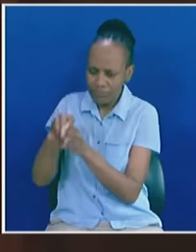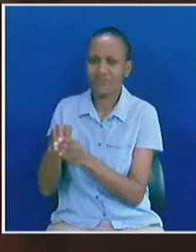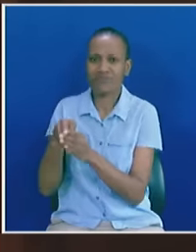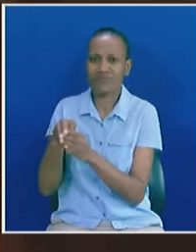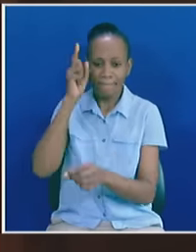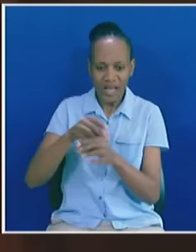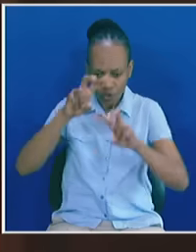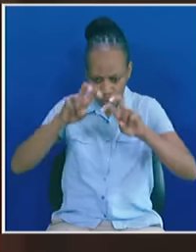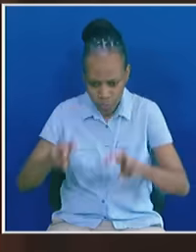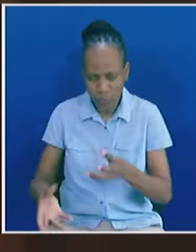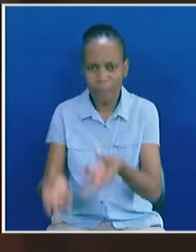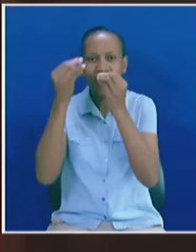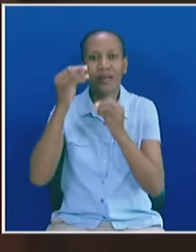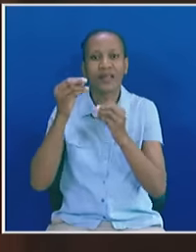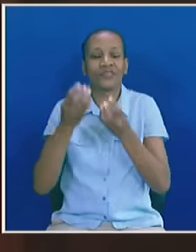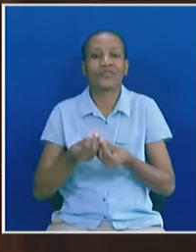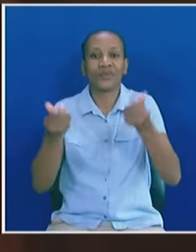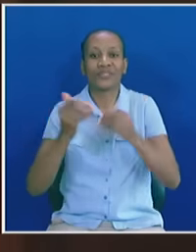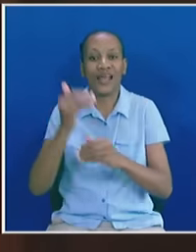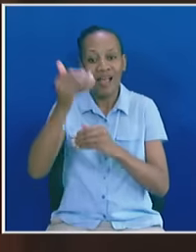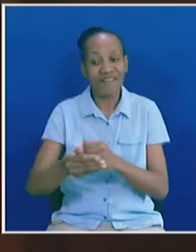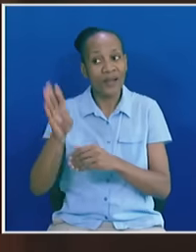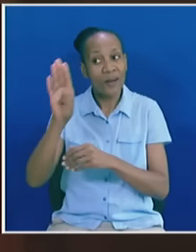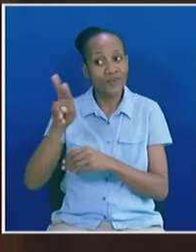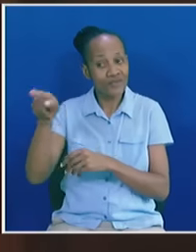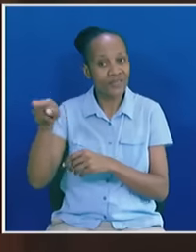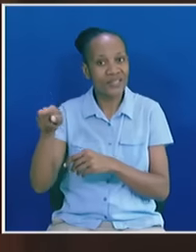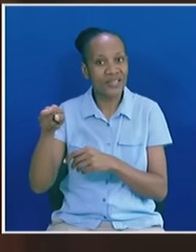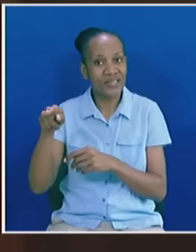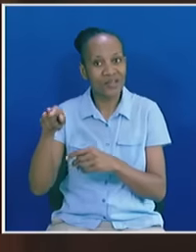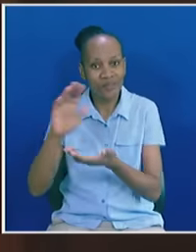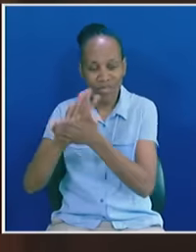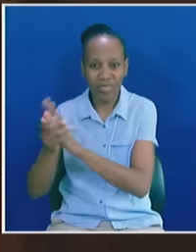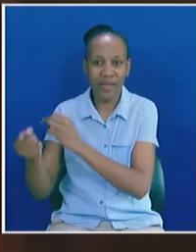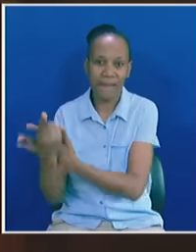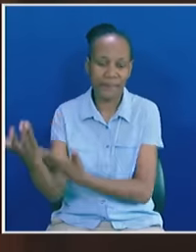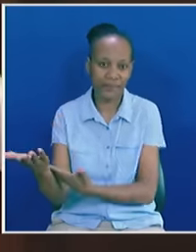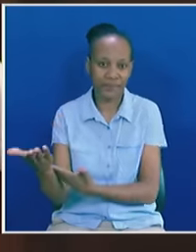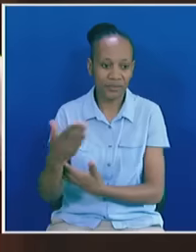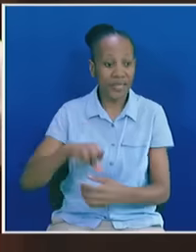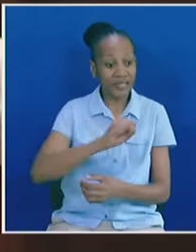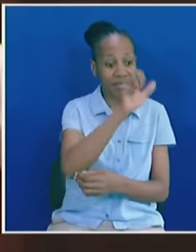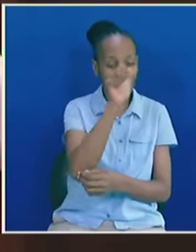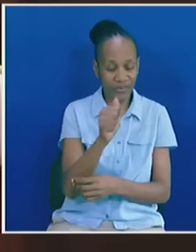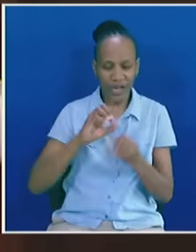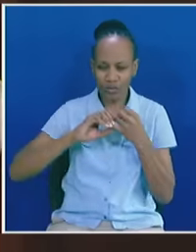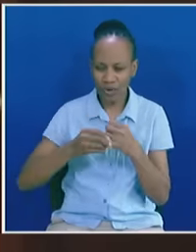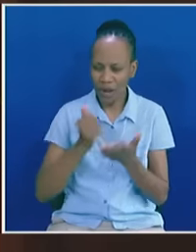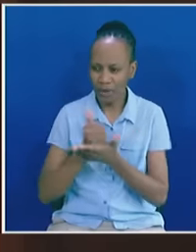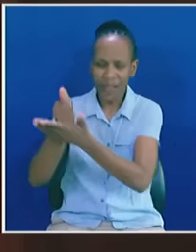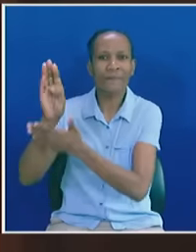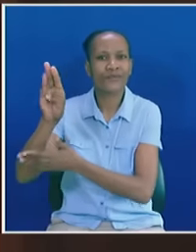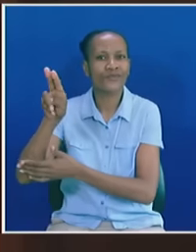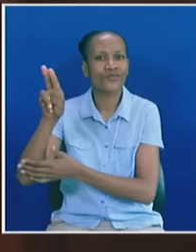to the impasse in Burundi following the election fallout. The continued involvement and efforts made by South Africa in Burundi